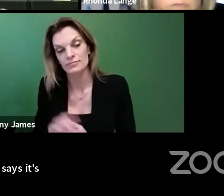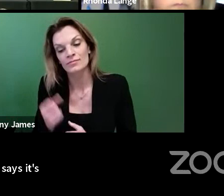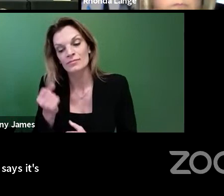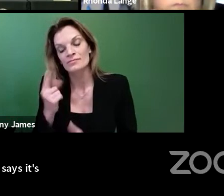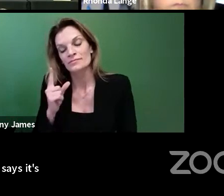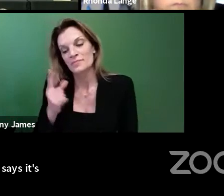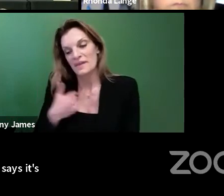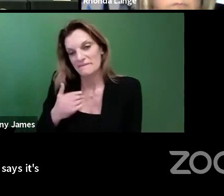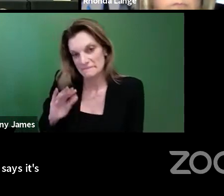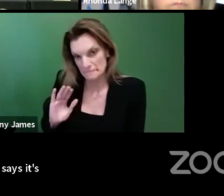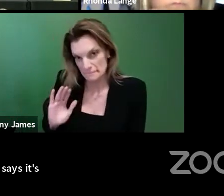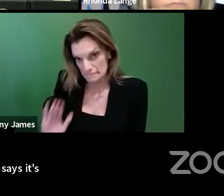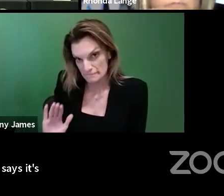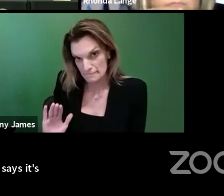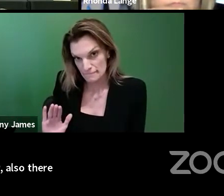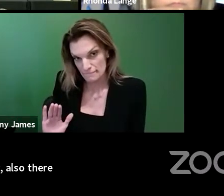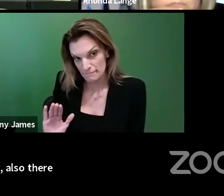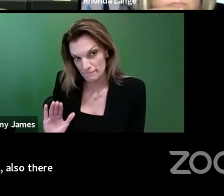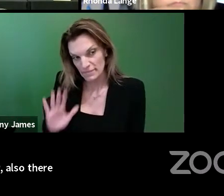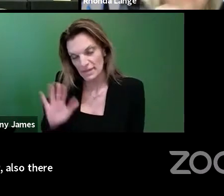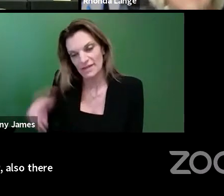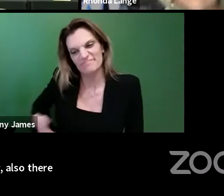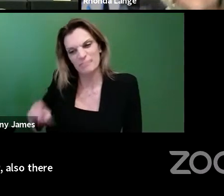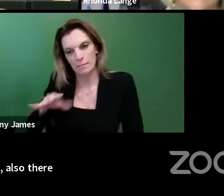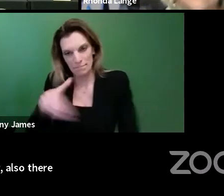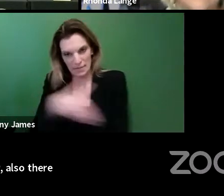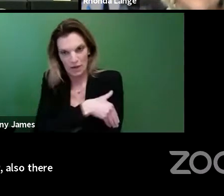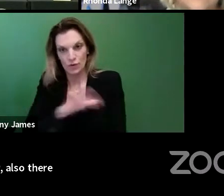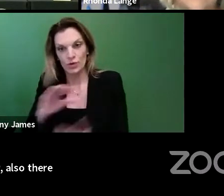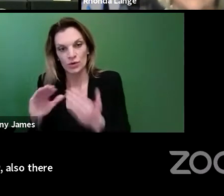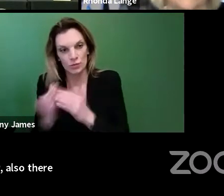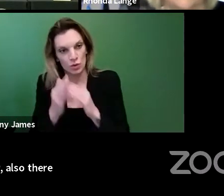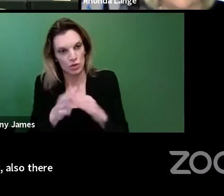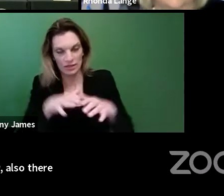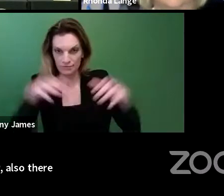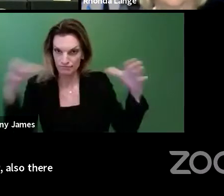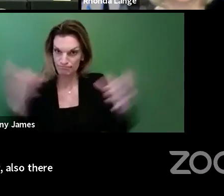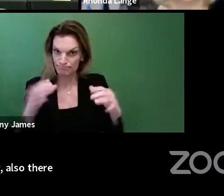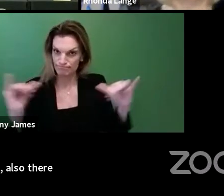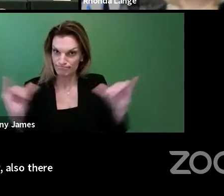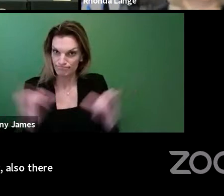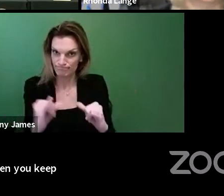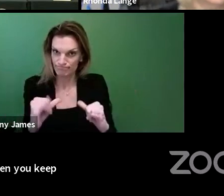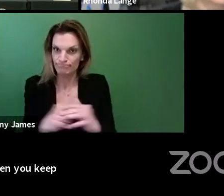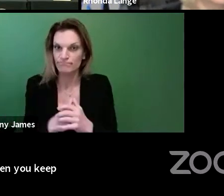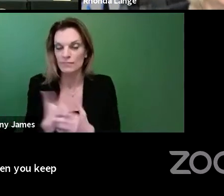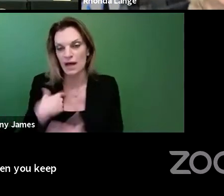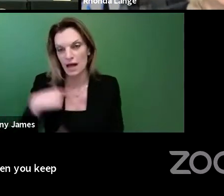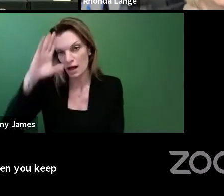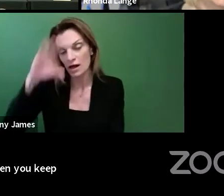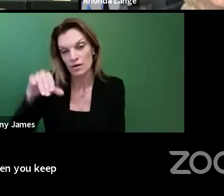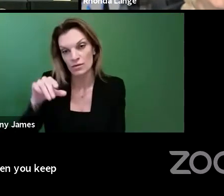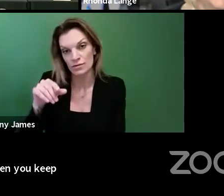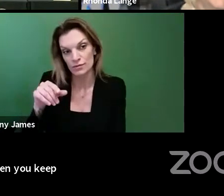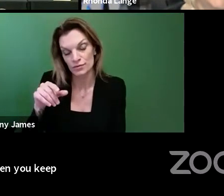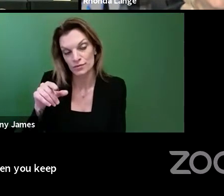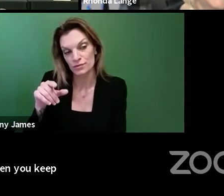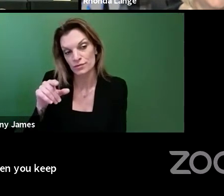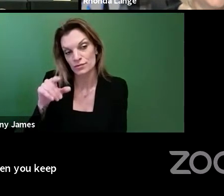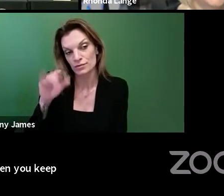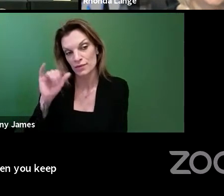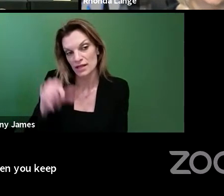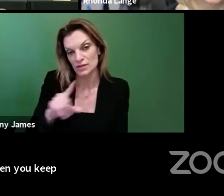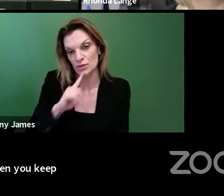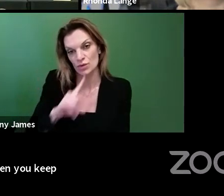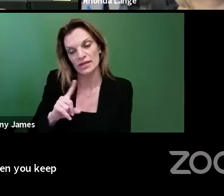of power when you keep communities of interest together. And I know all of this is a very